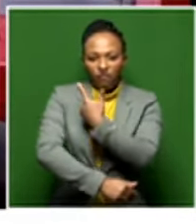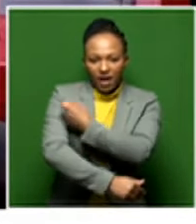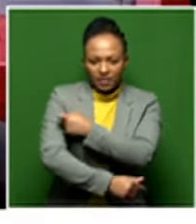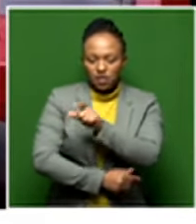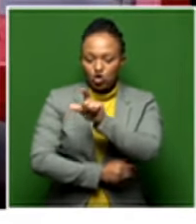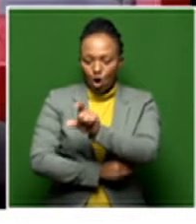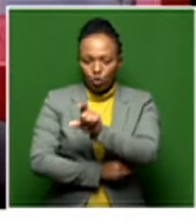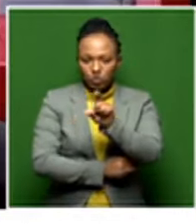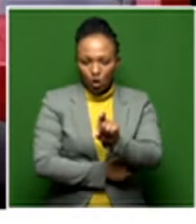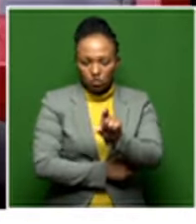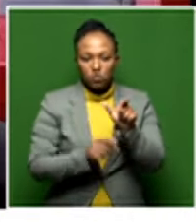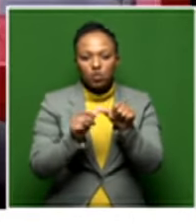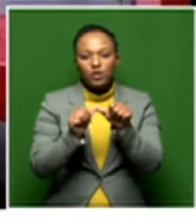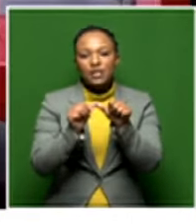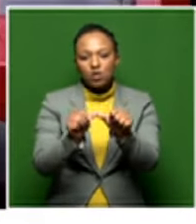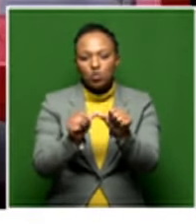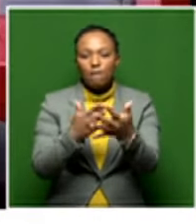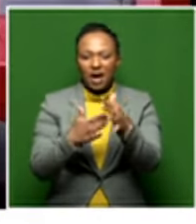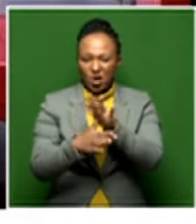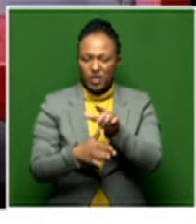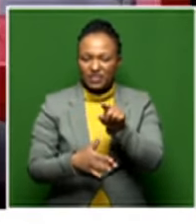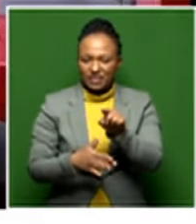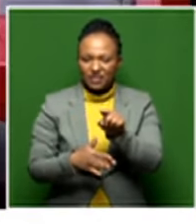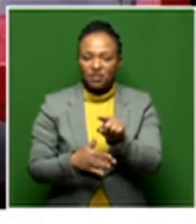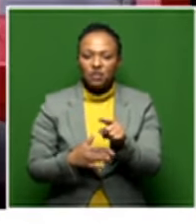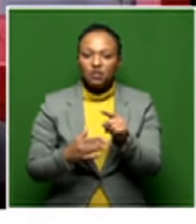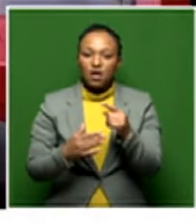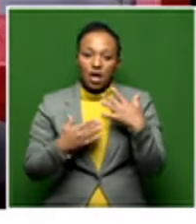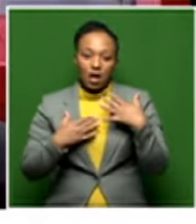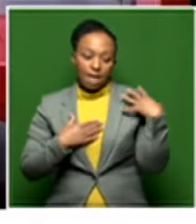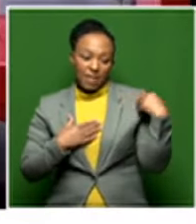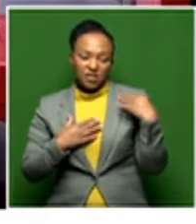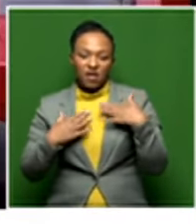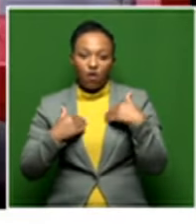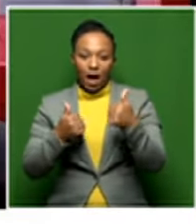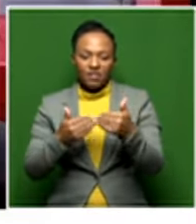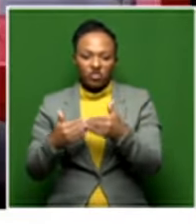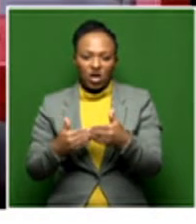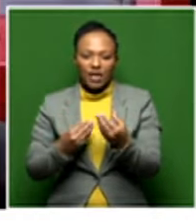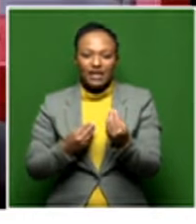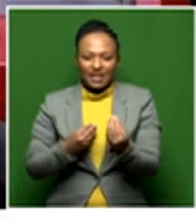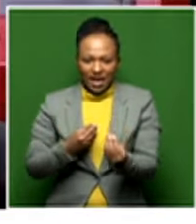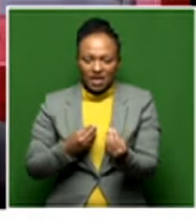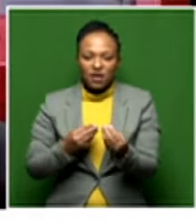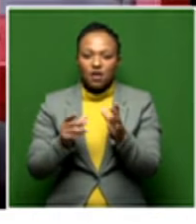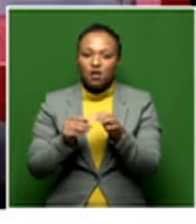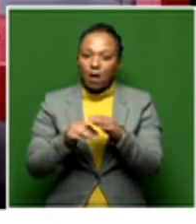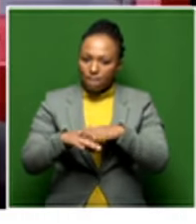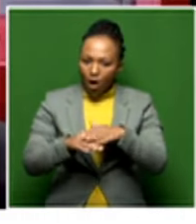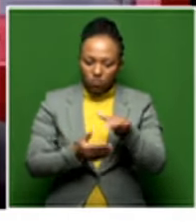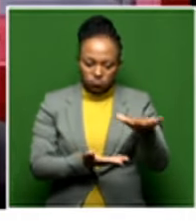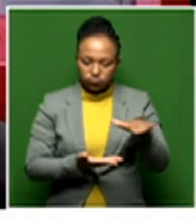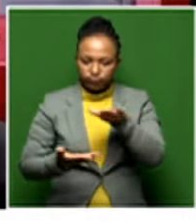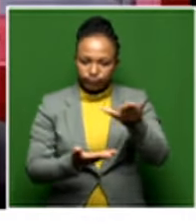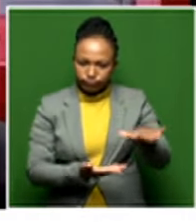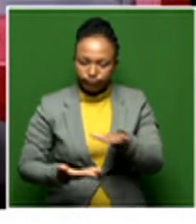doses continue as a matter of priority. The Ministry of Health and Childcare is redistributing existing stocks